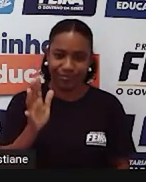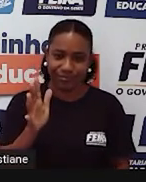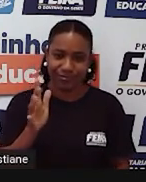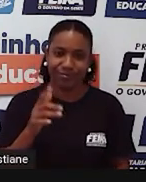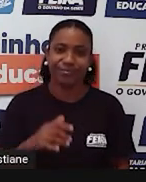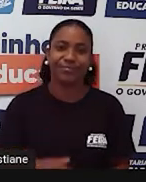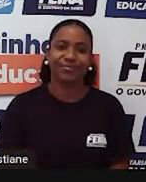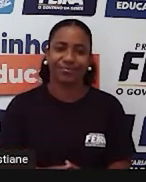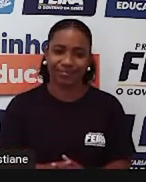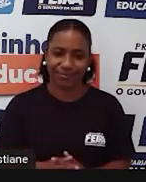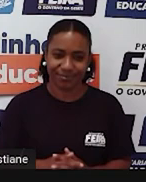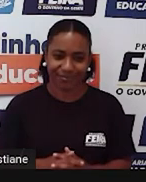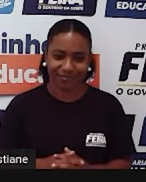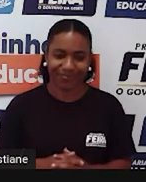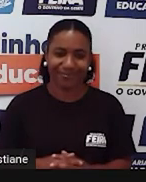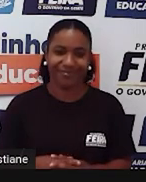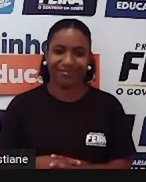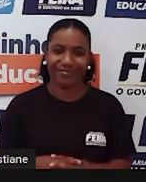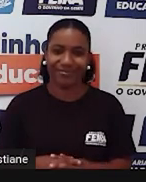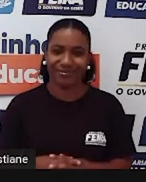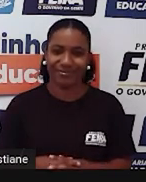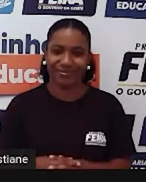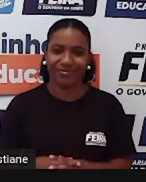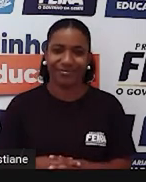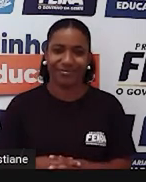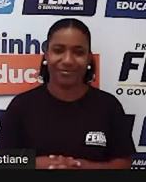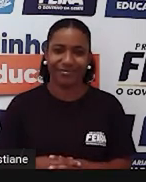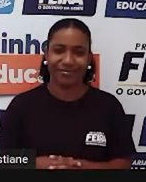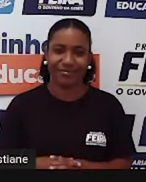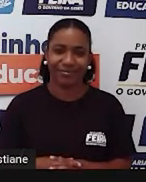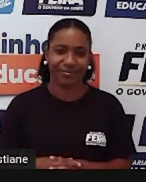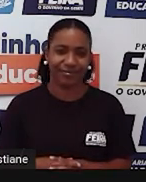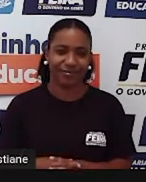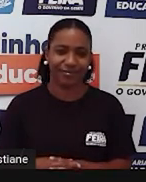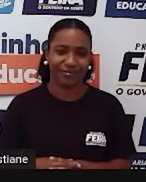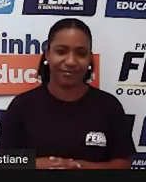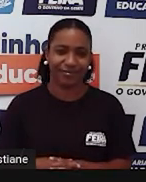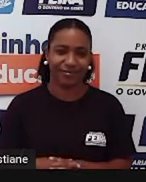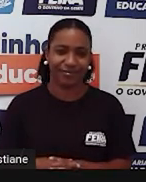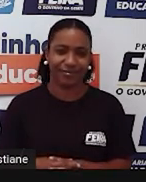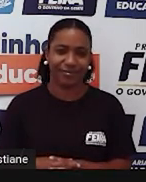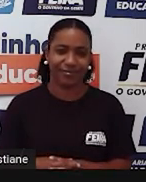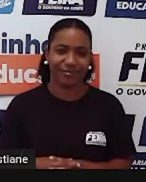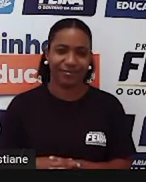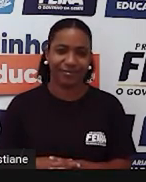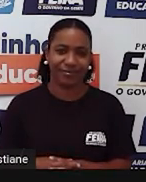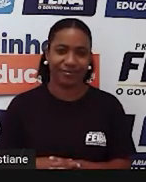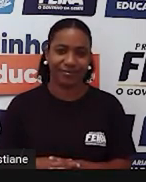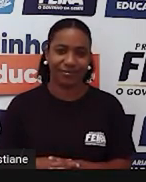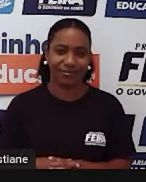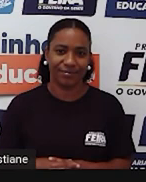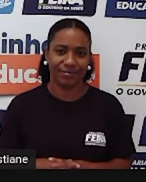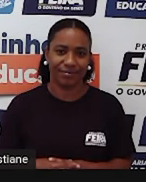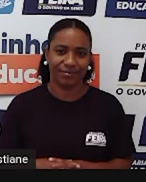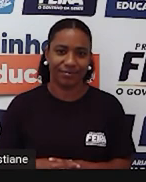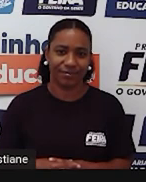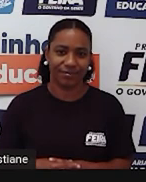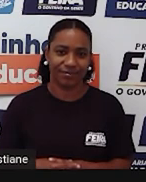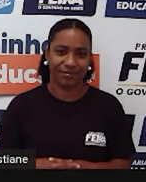C, I, O,